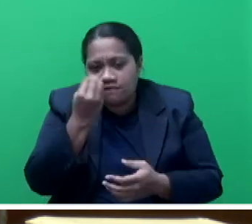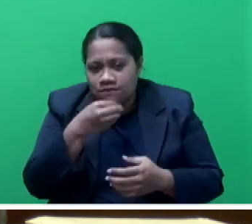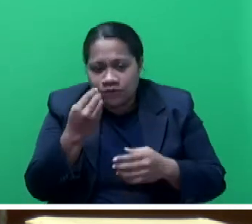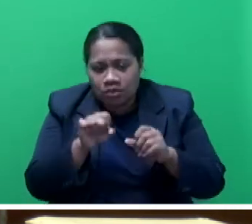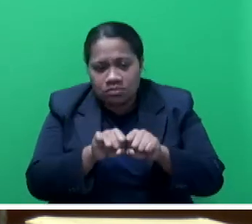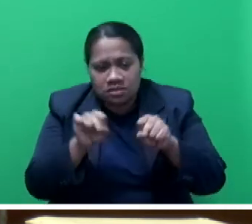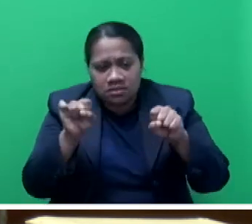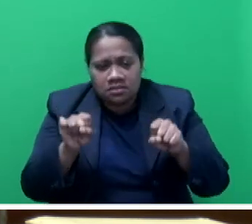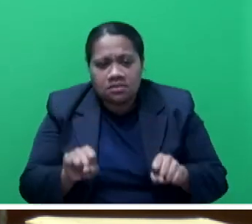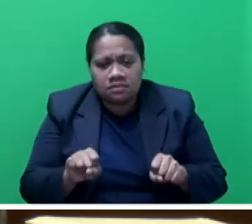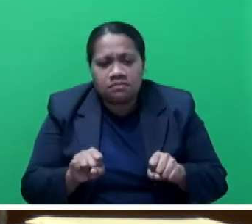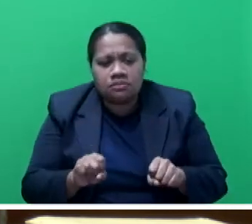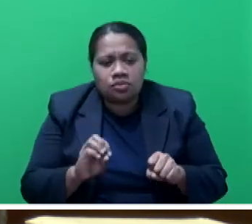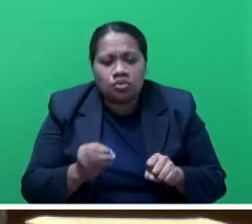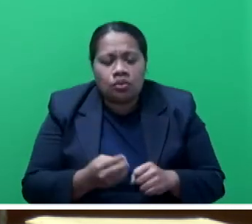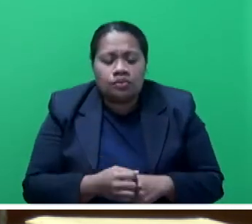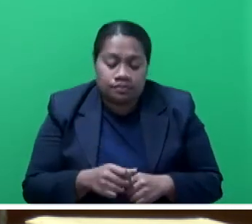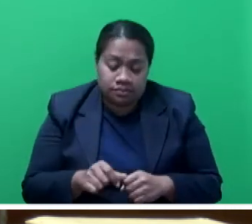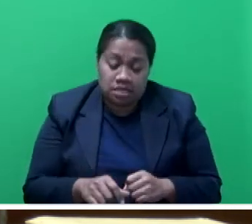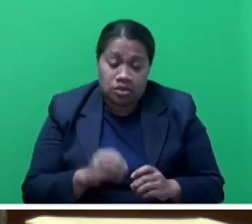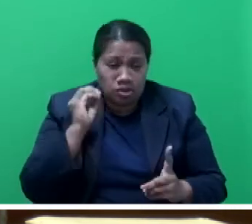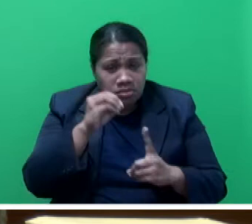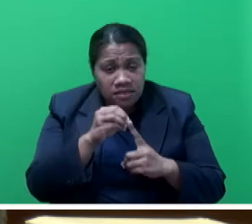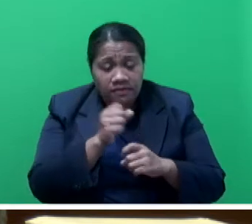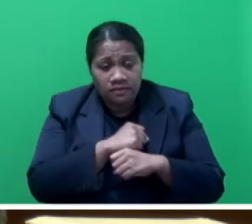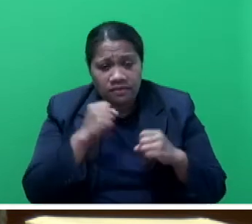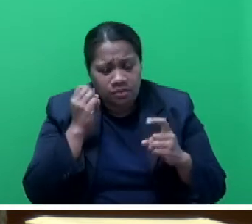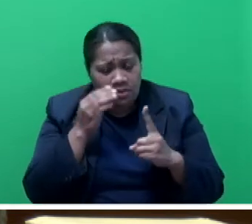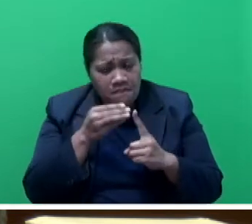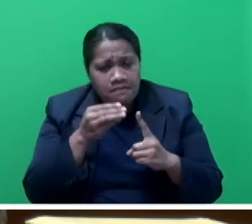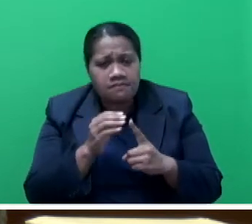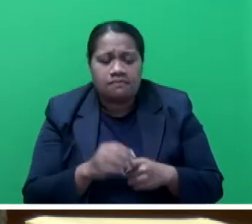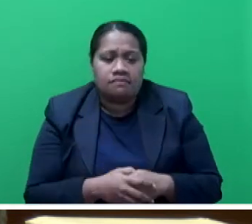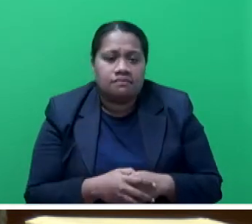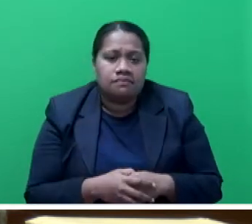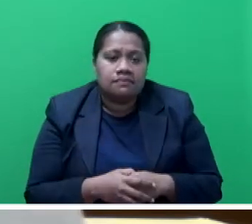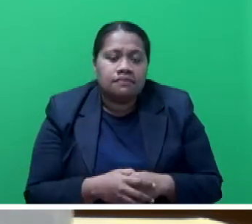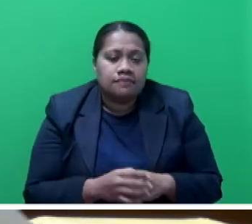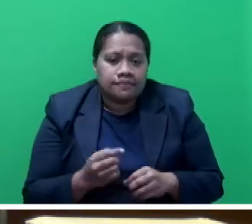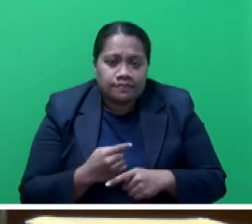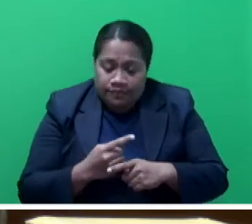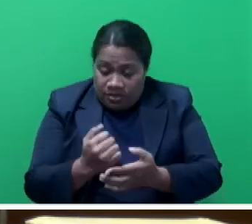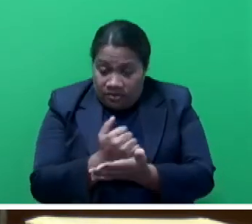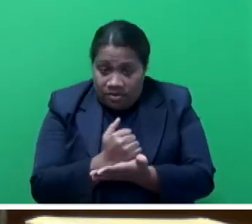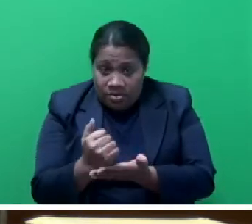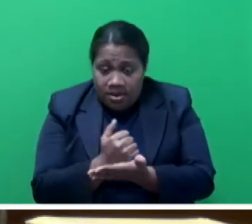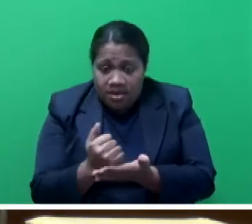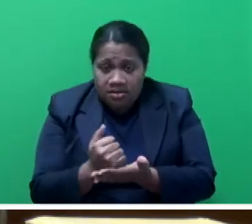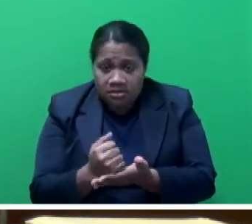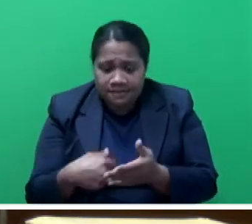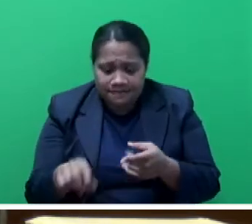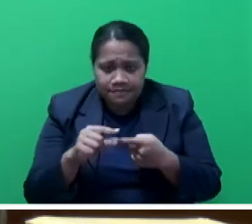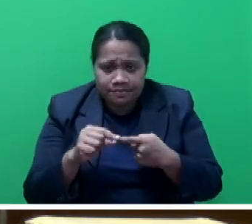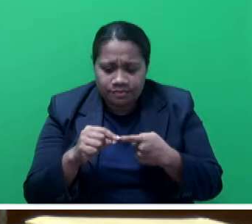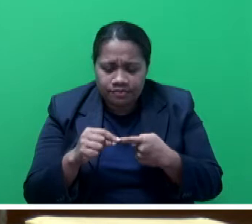primary objective, our aim of the summit is guided by 5 action tracks, which are as follows. 1, to